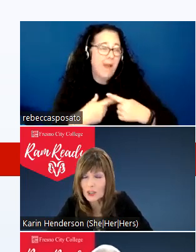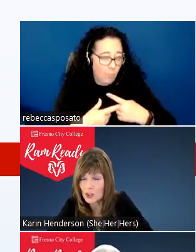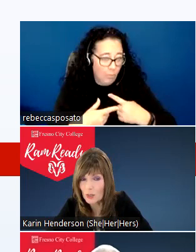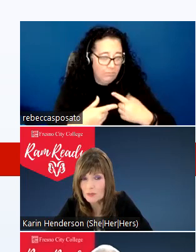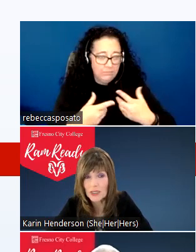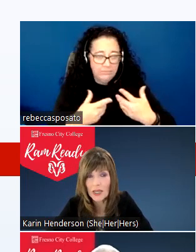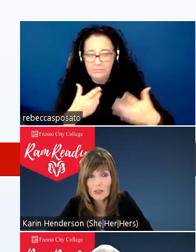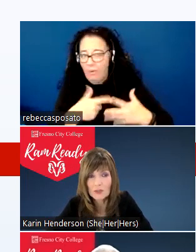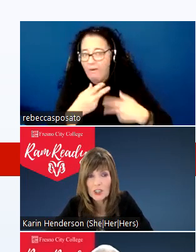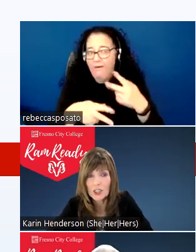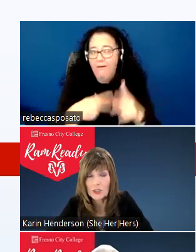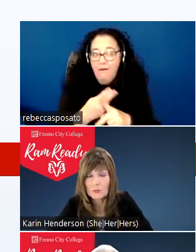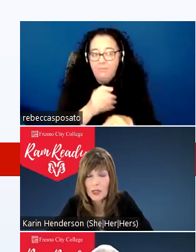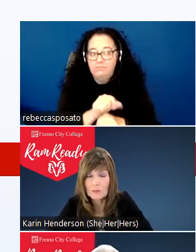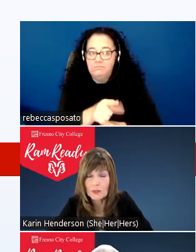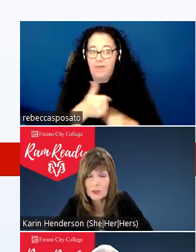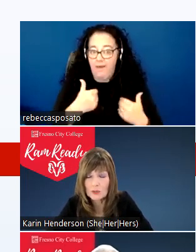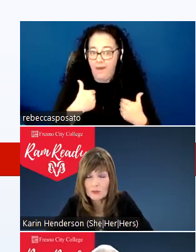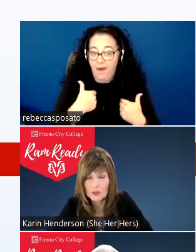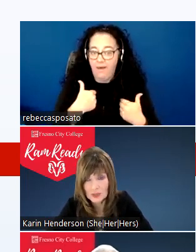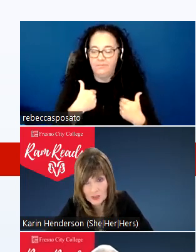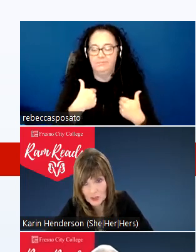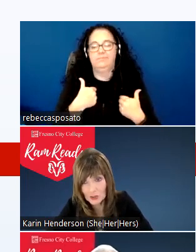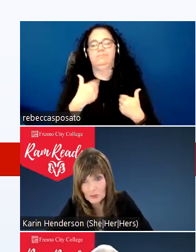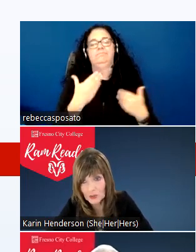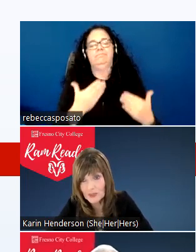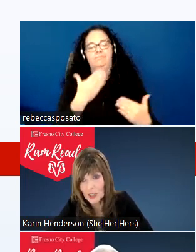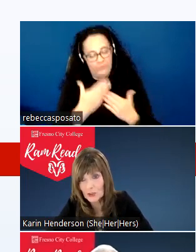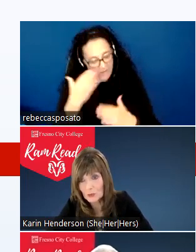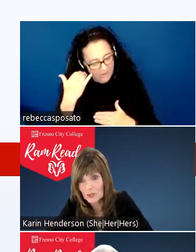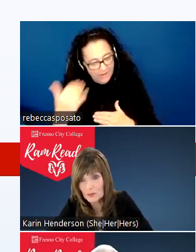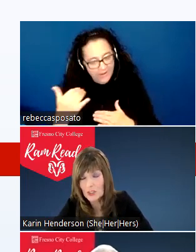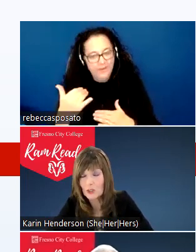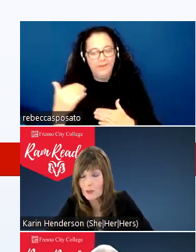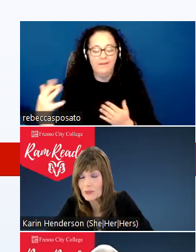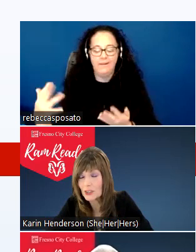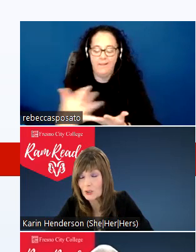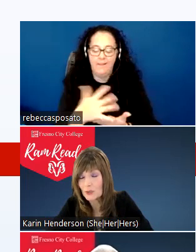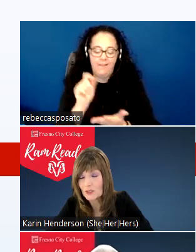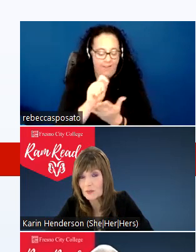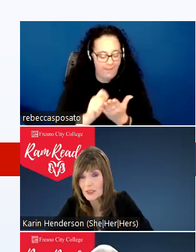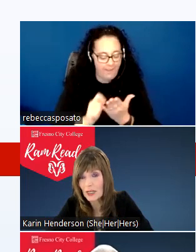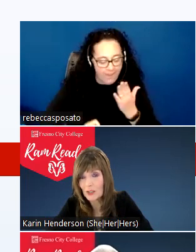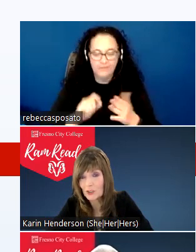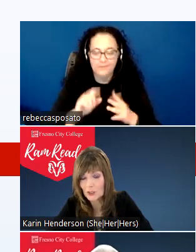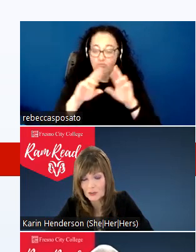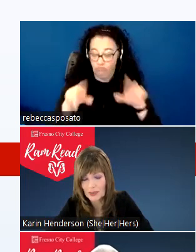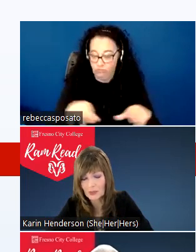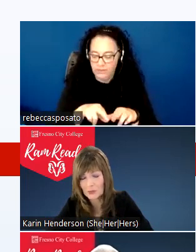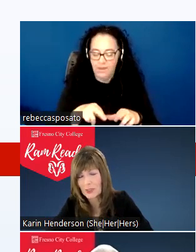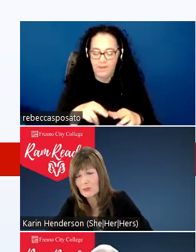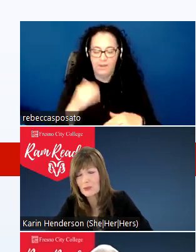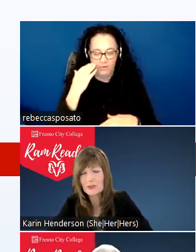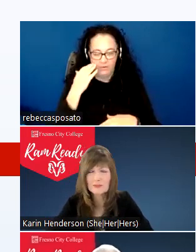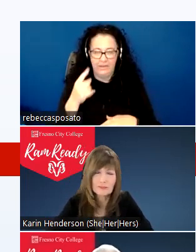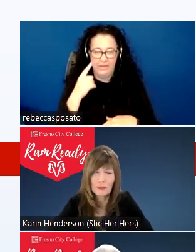what kind of jobs they have. It might be good for you to consider putting together a resume or updating your resume now. I know you're thinking,